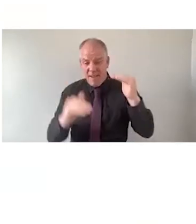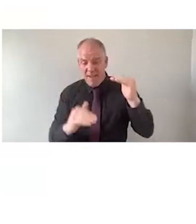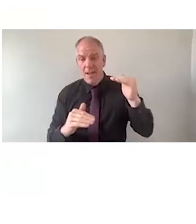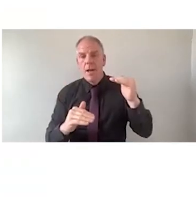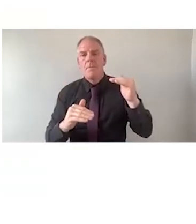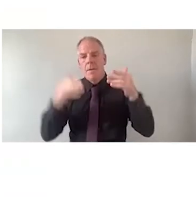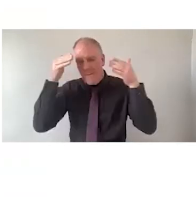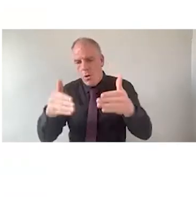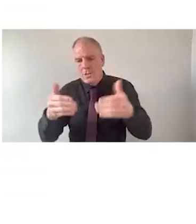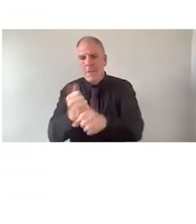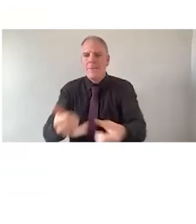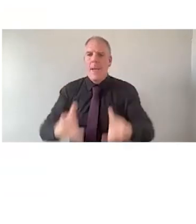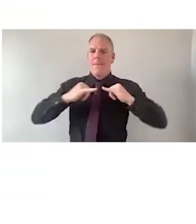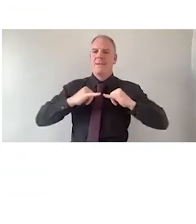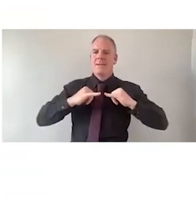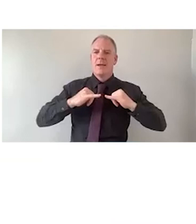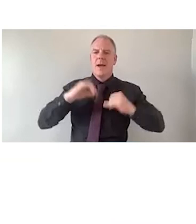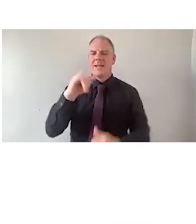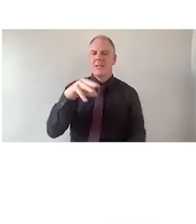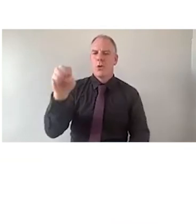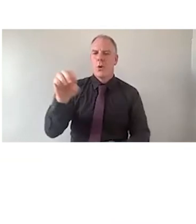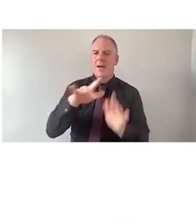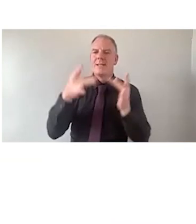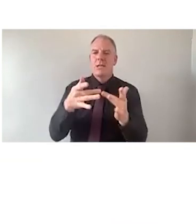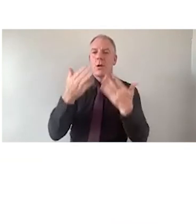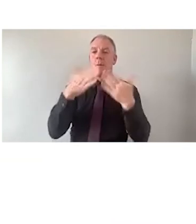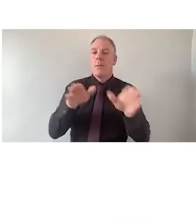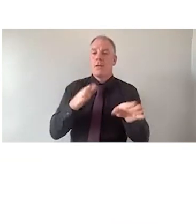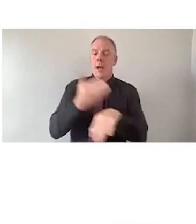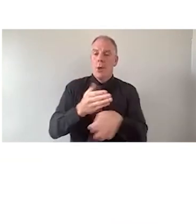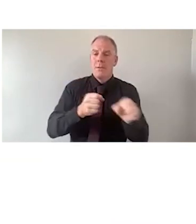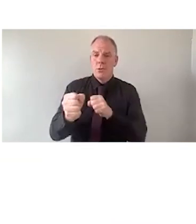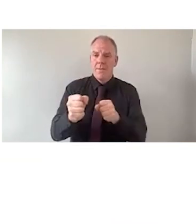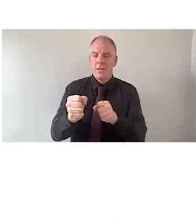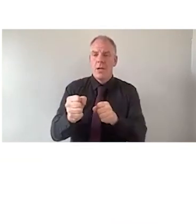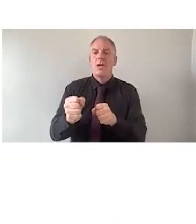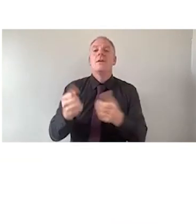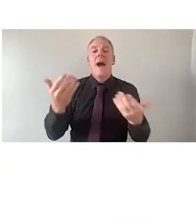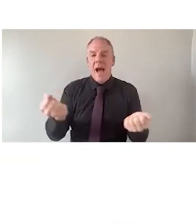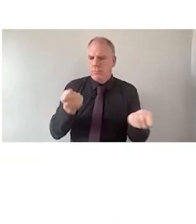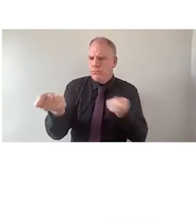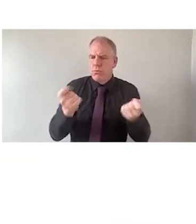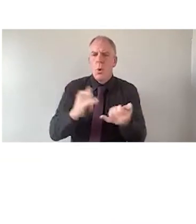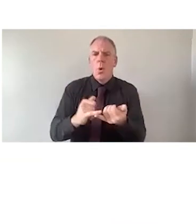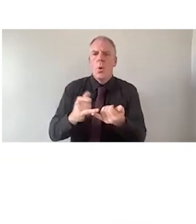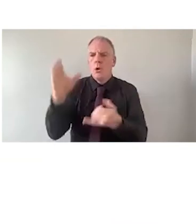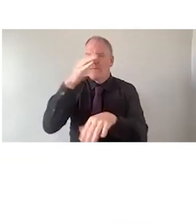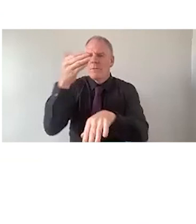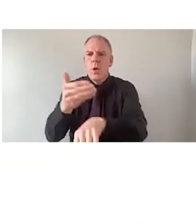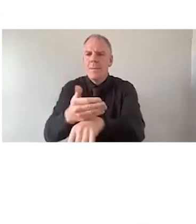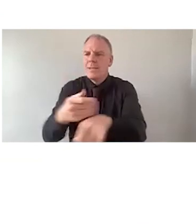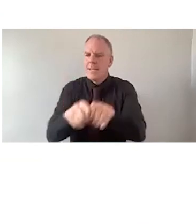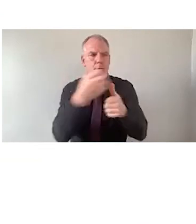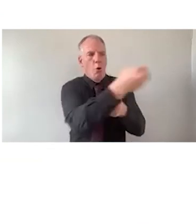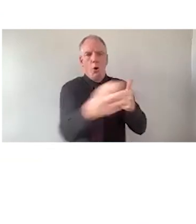ability, and that the intro network, the public employment service generally, is dealing with a job seeker in the same as they're dealing with any other job seekers, but it's tailoring